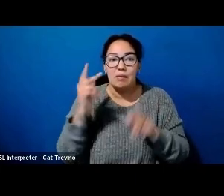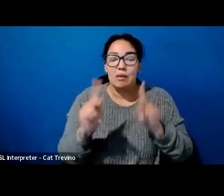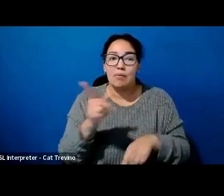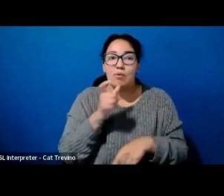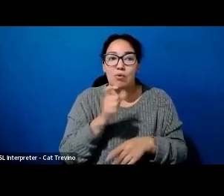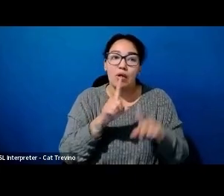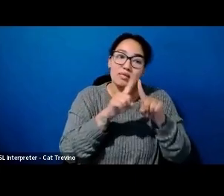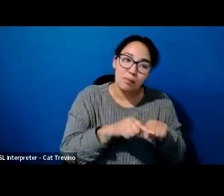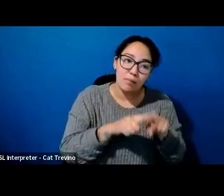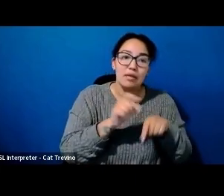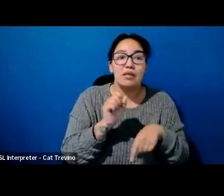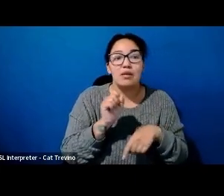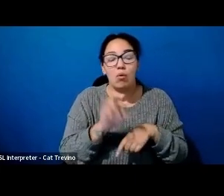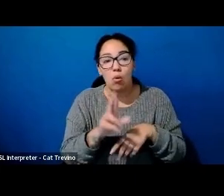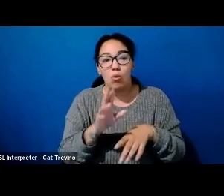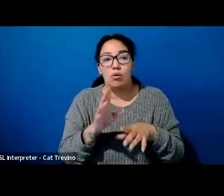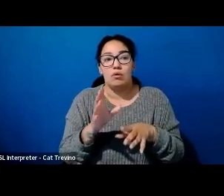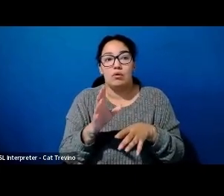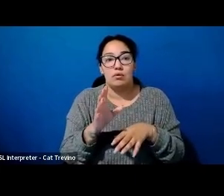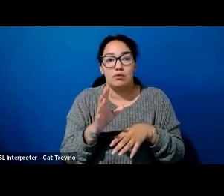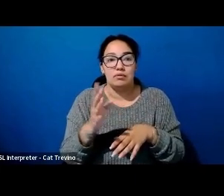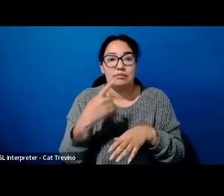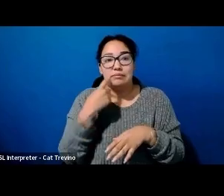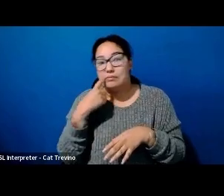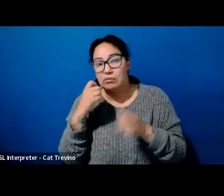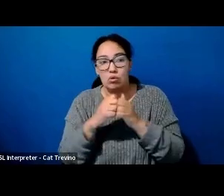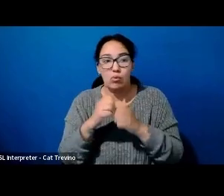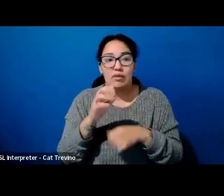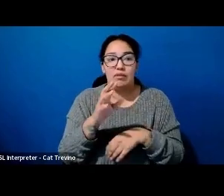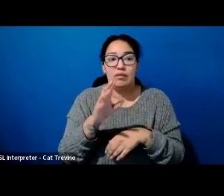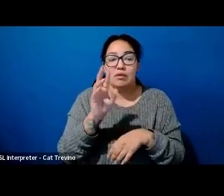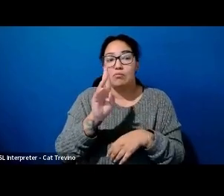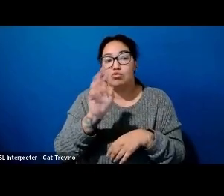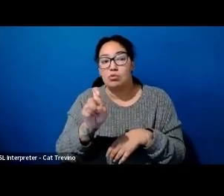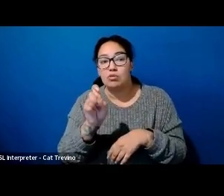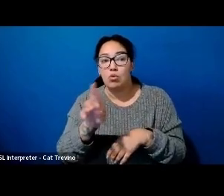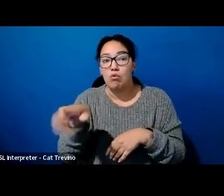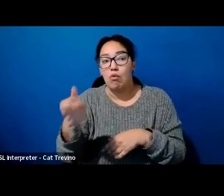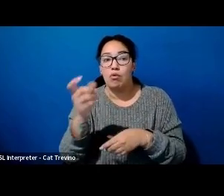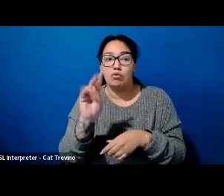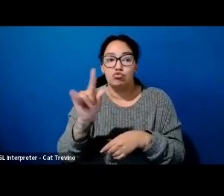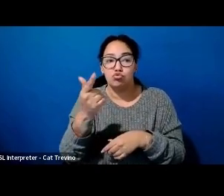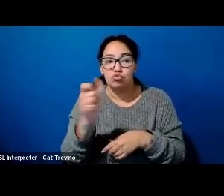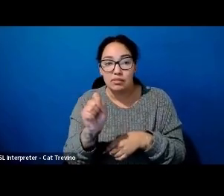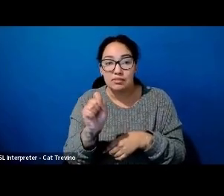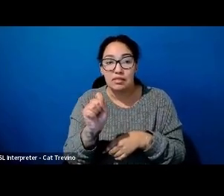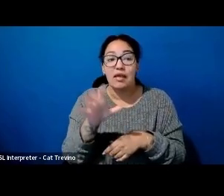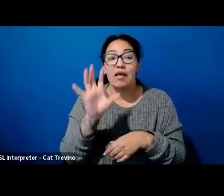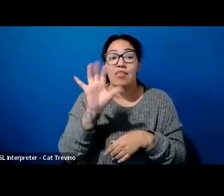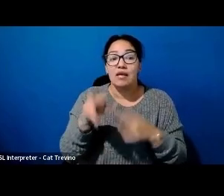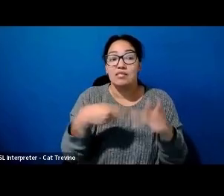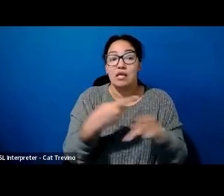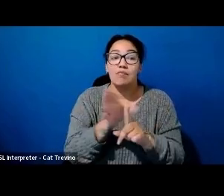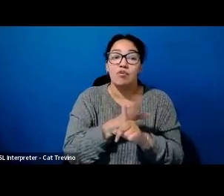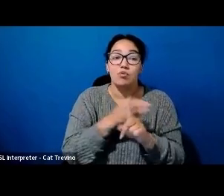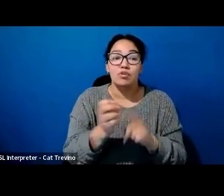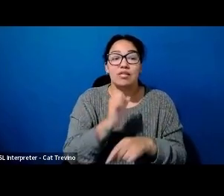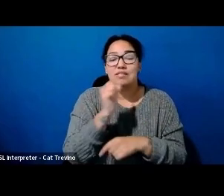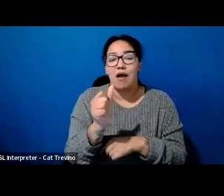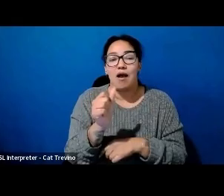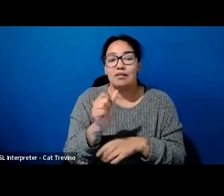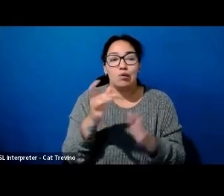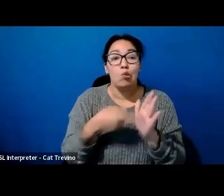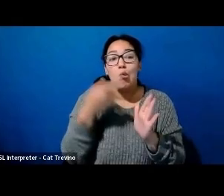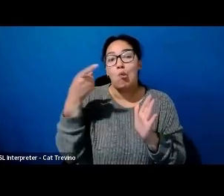to illicit or prescription drugs. And substance use coercion is not uncommon as a method for